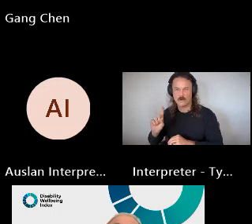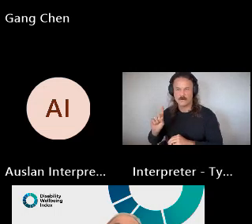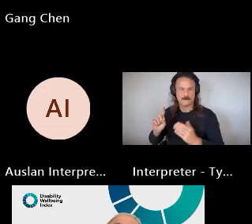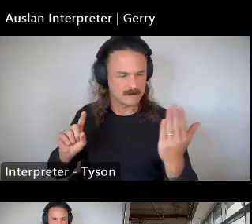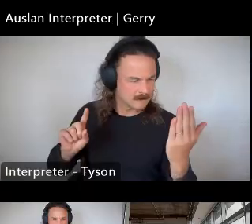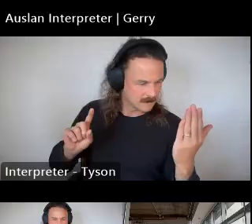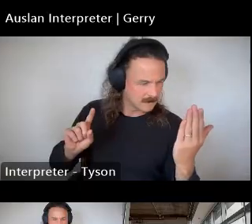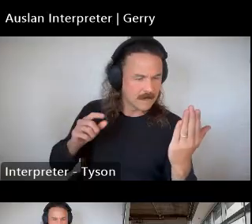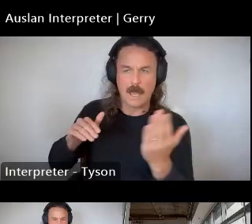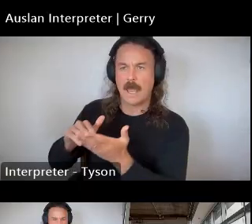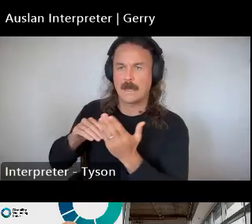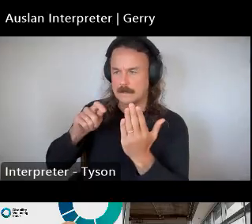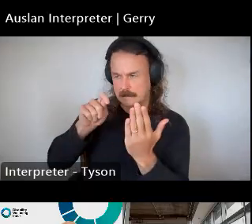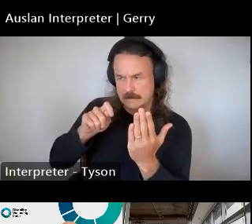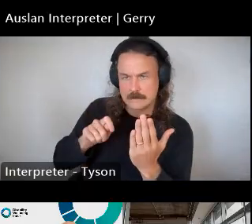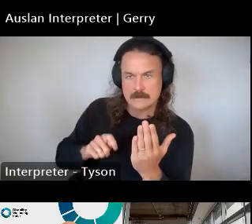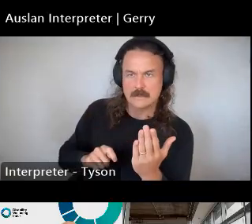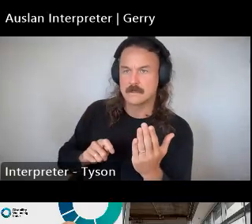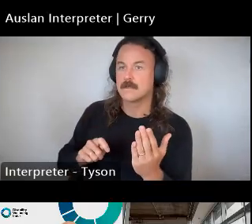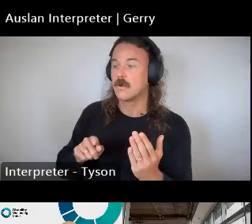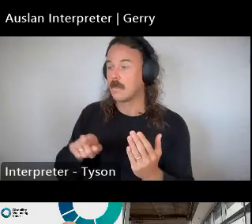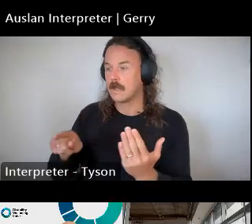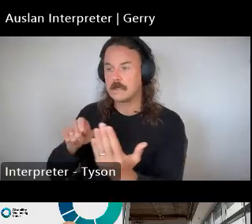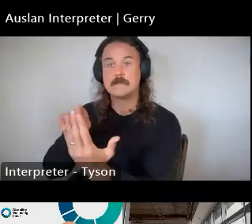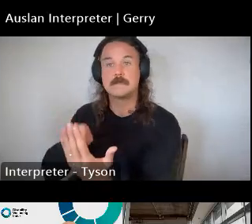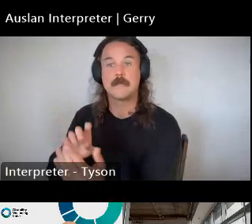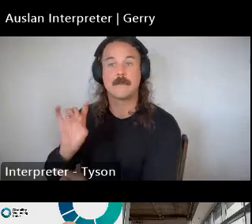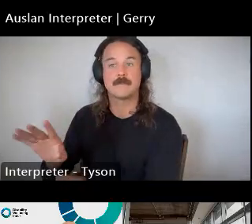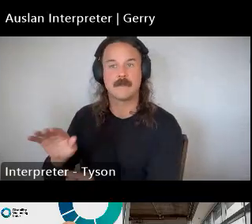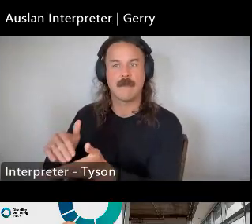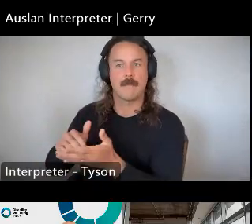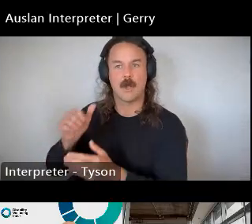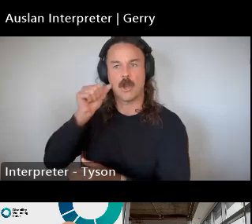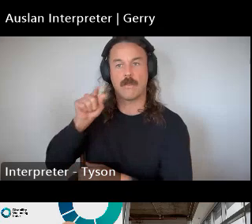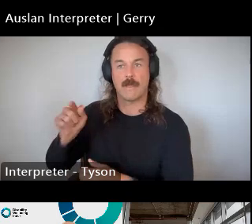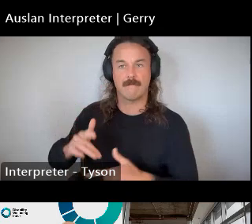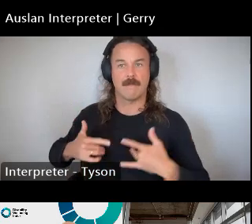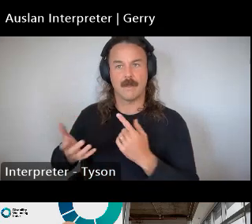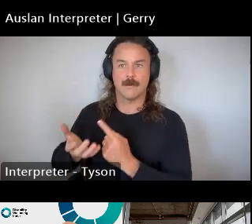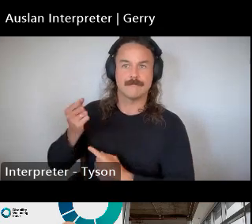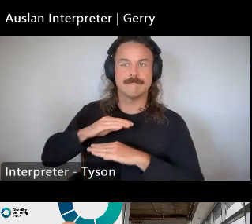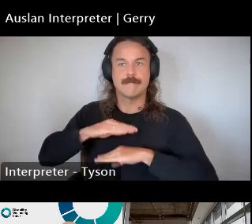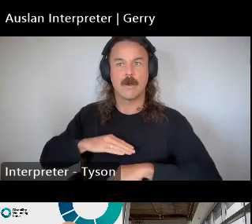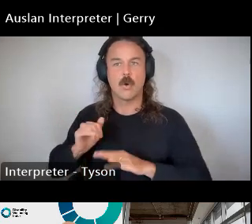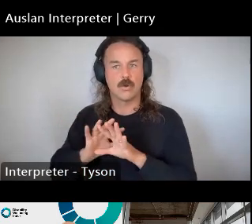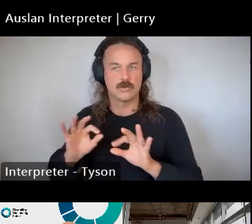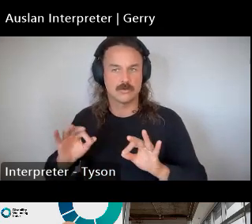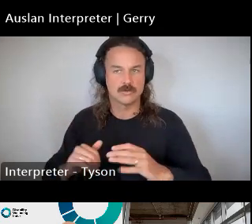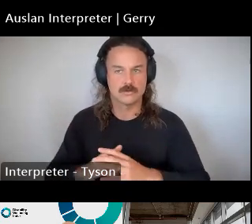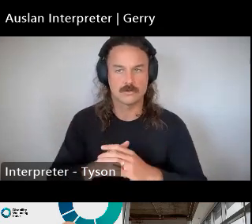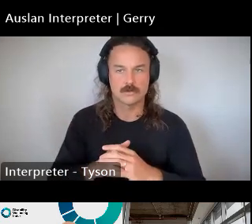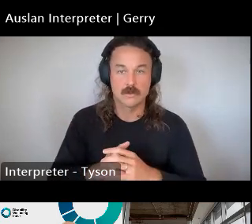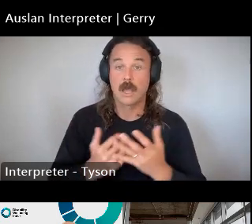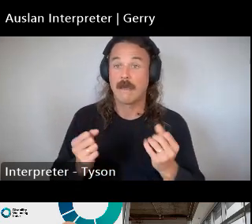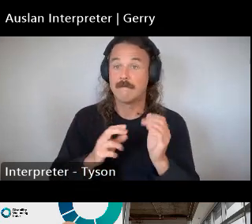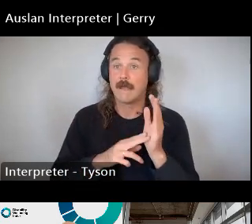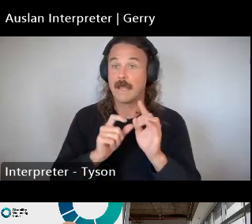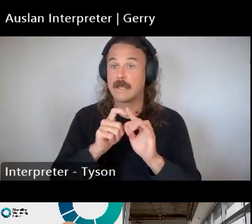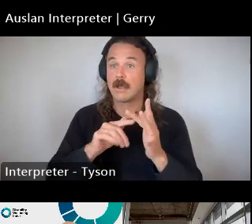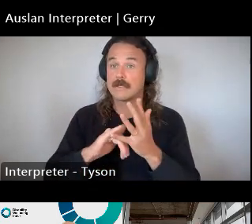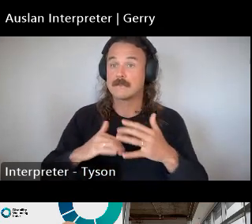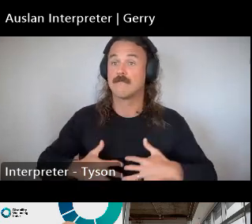Some of you might be aware that we have an NDIS outcomes framework. We've had a framework in place since